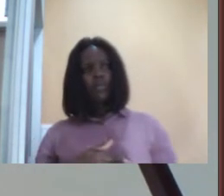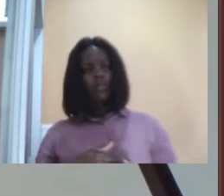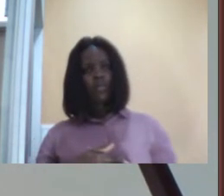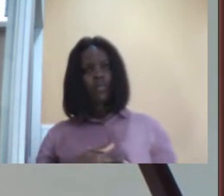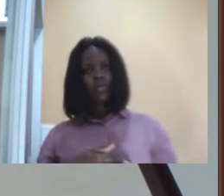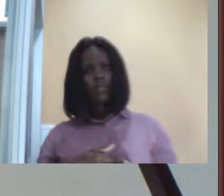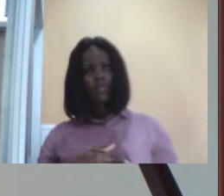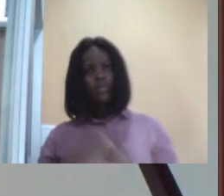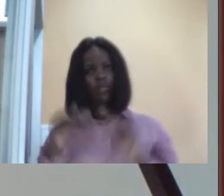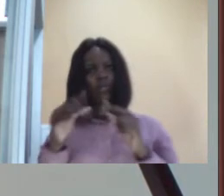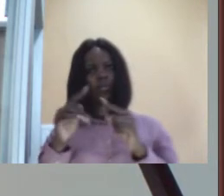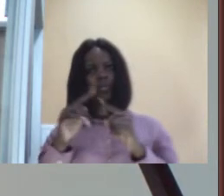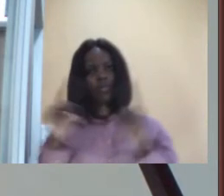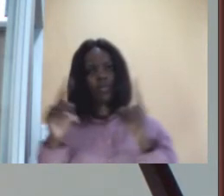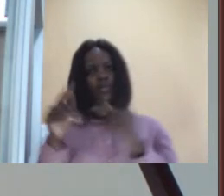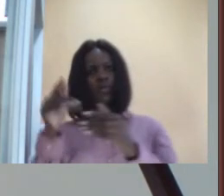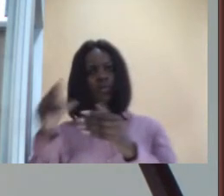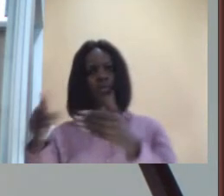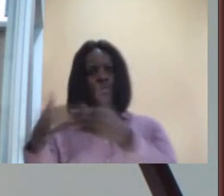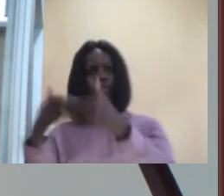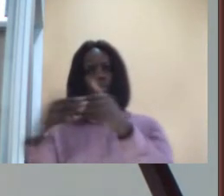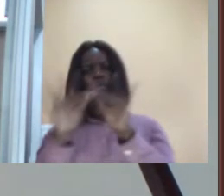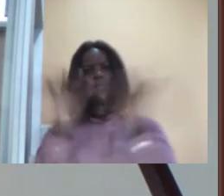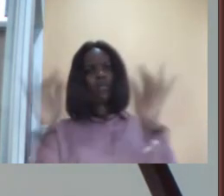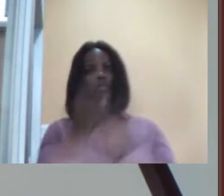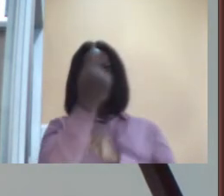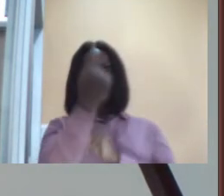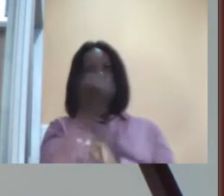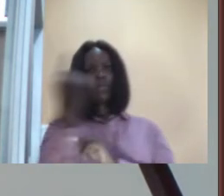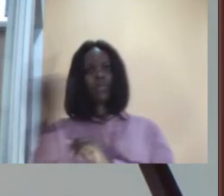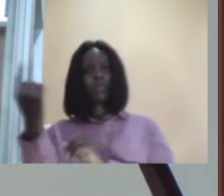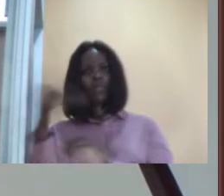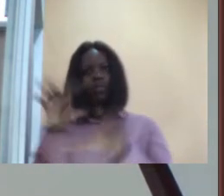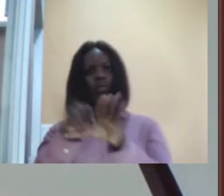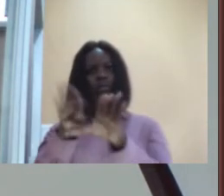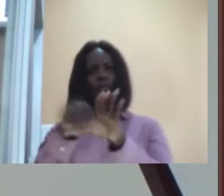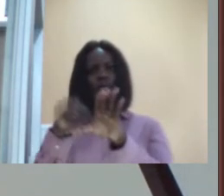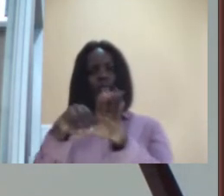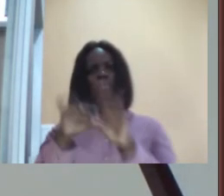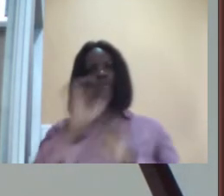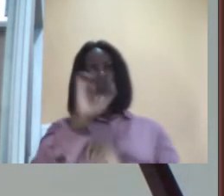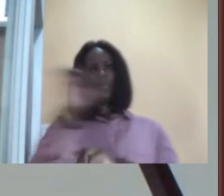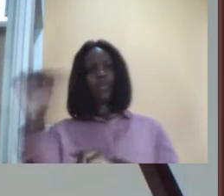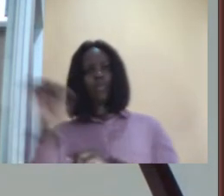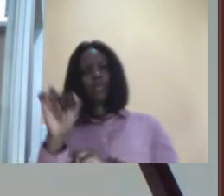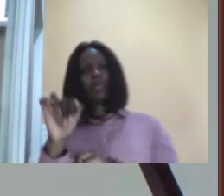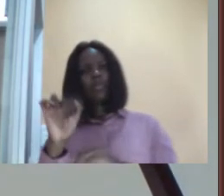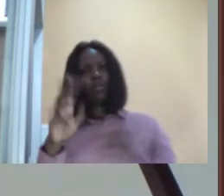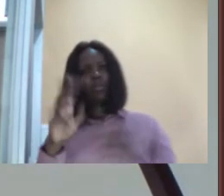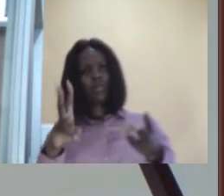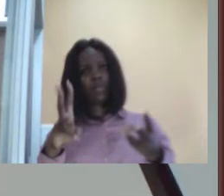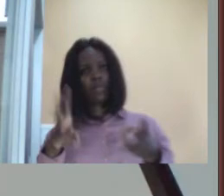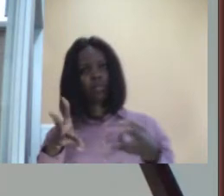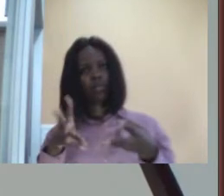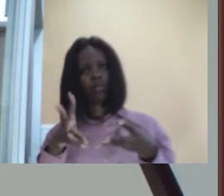we do that, I want to thank each and every one of you for the participation. You started so in